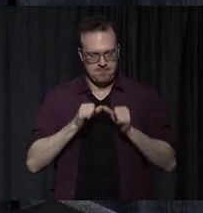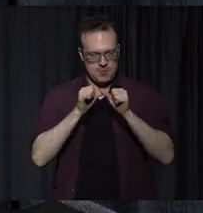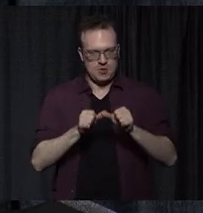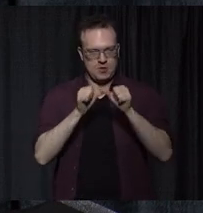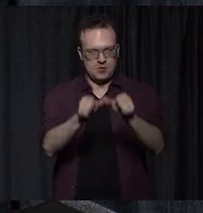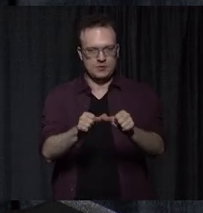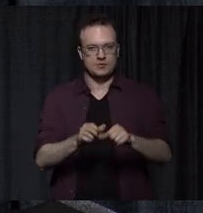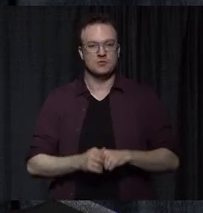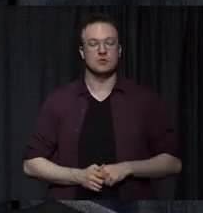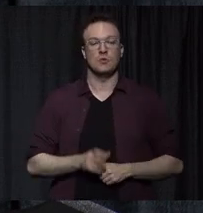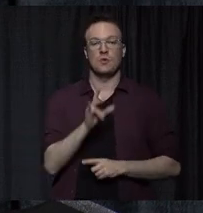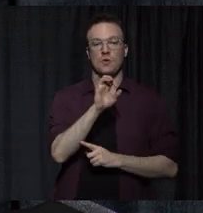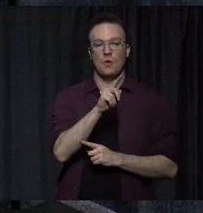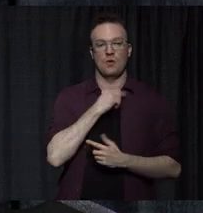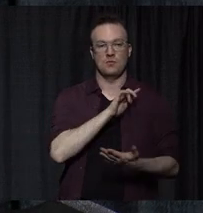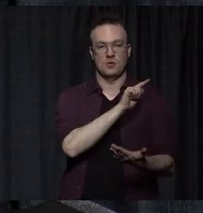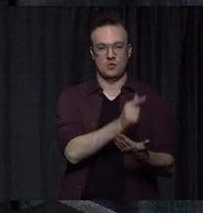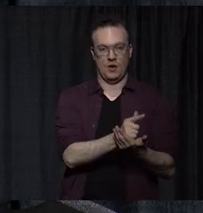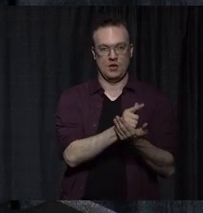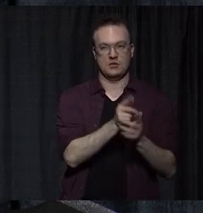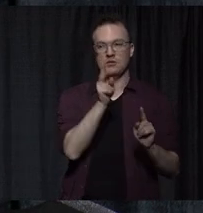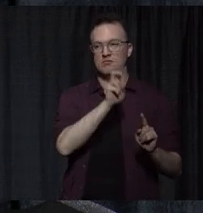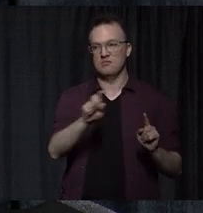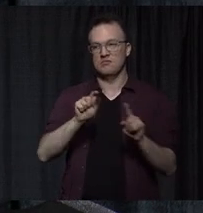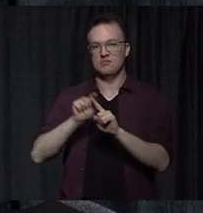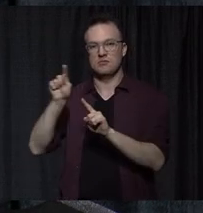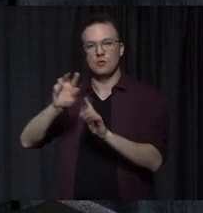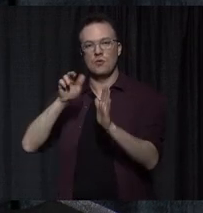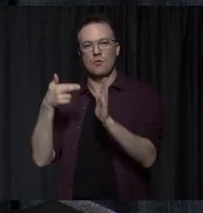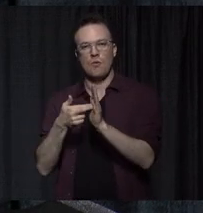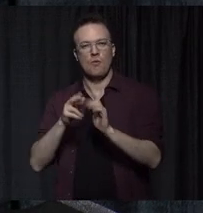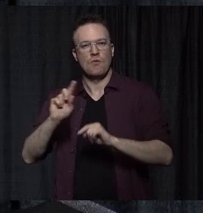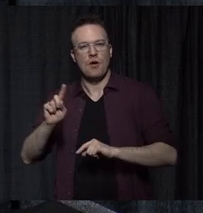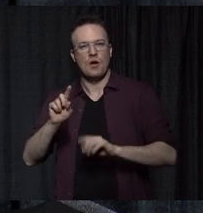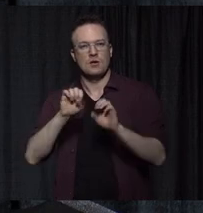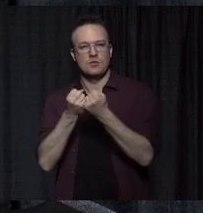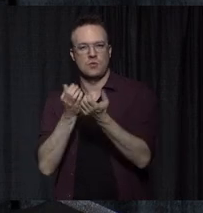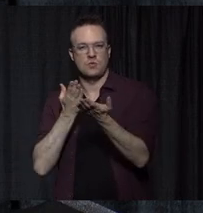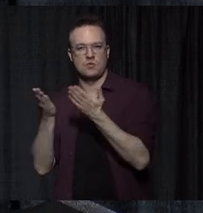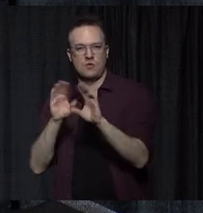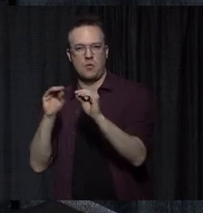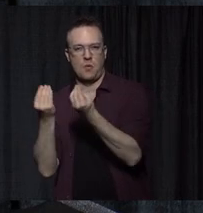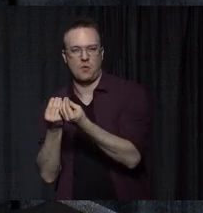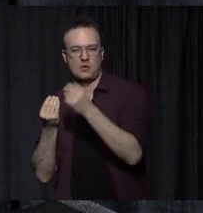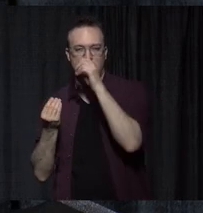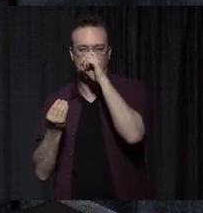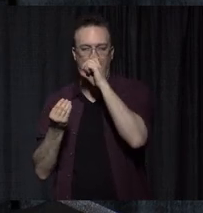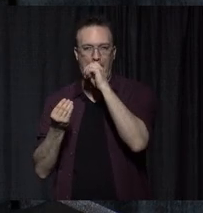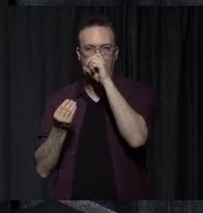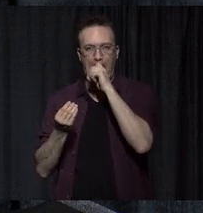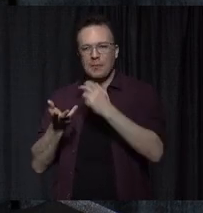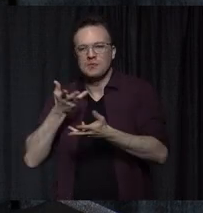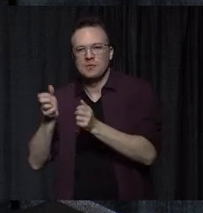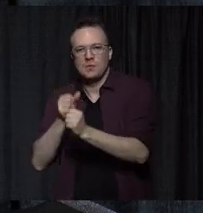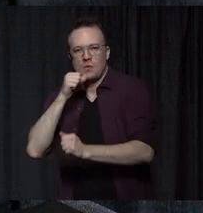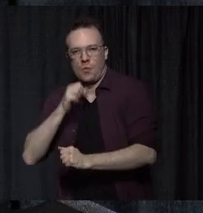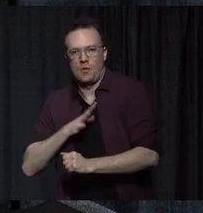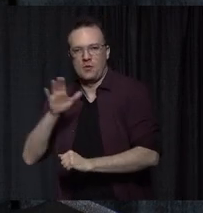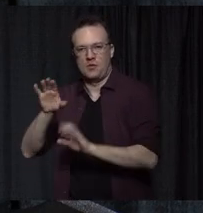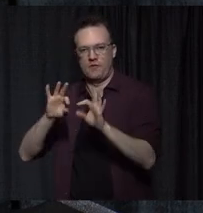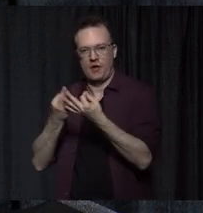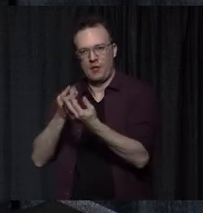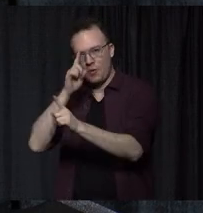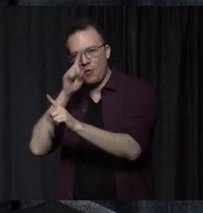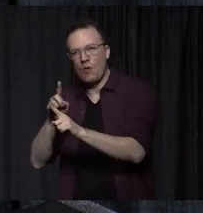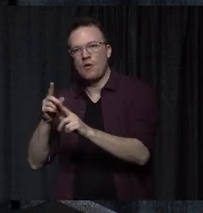After graduating from York, I gravitated toward roles at social service organizations working with women and their families to